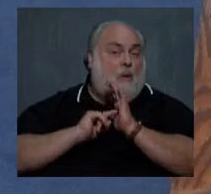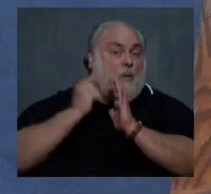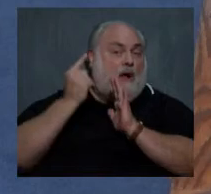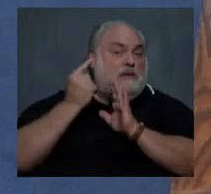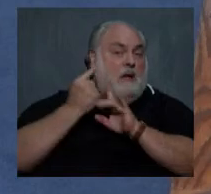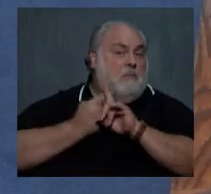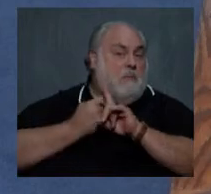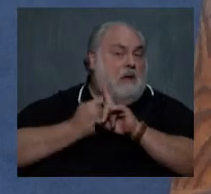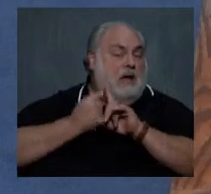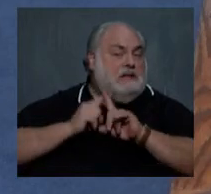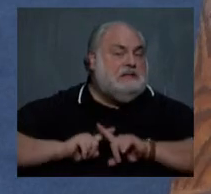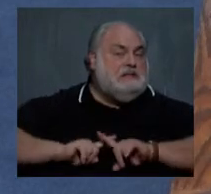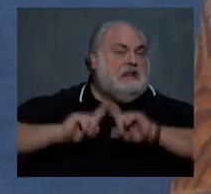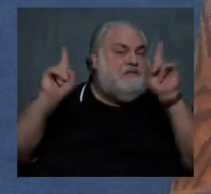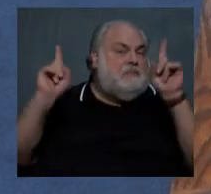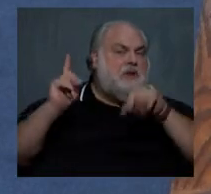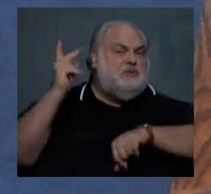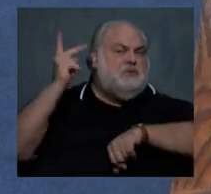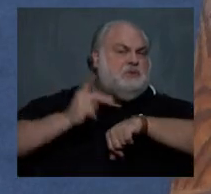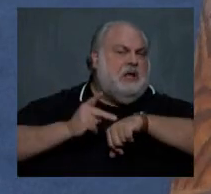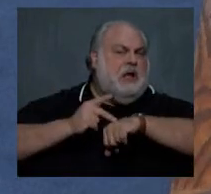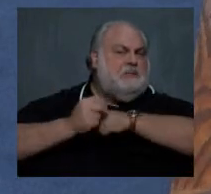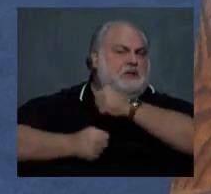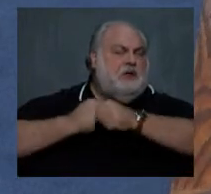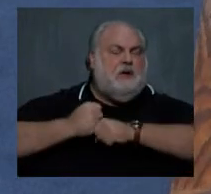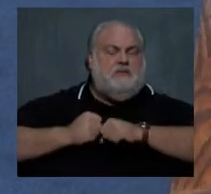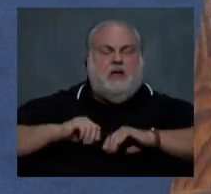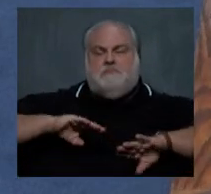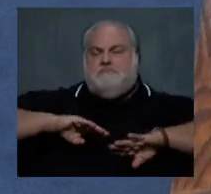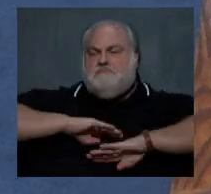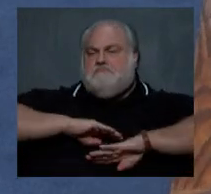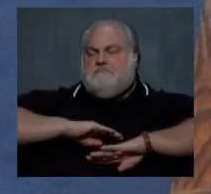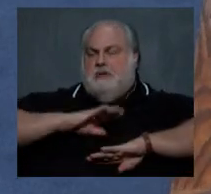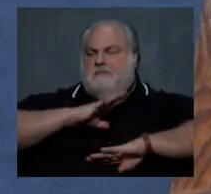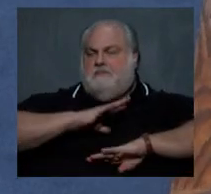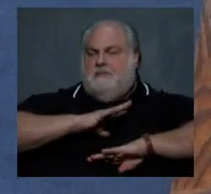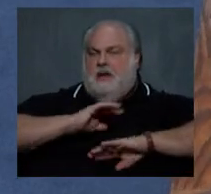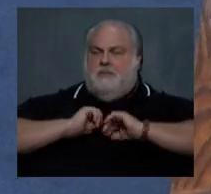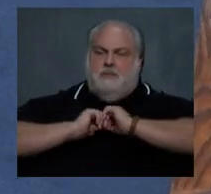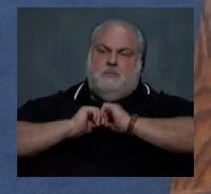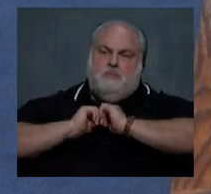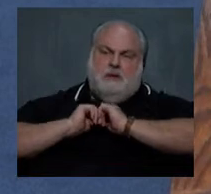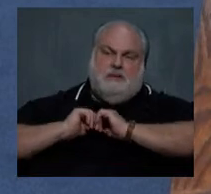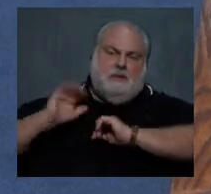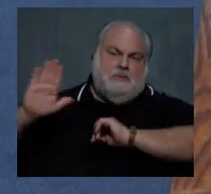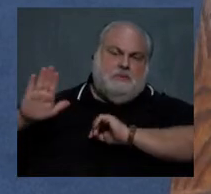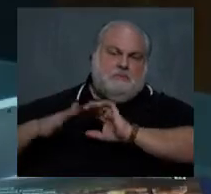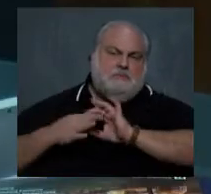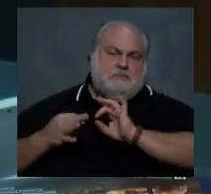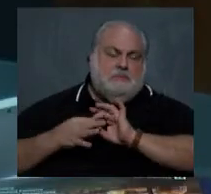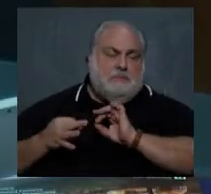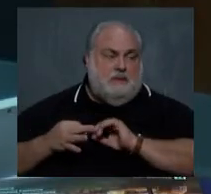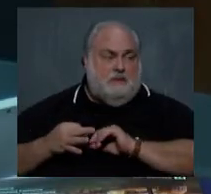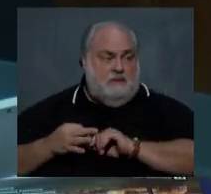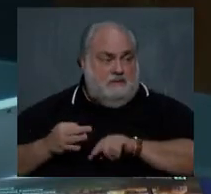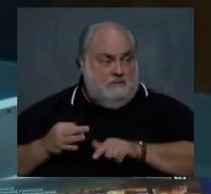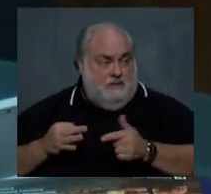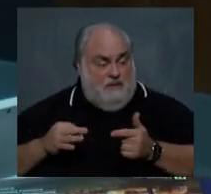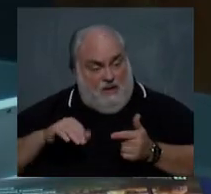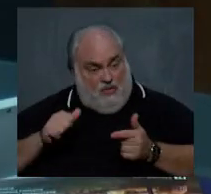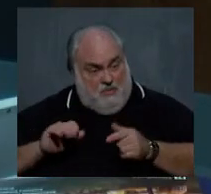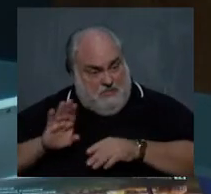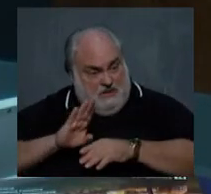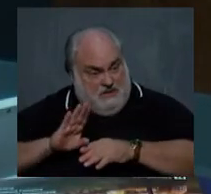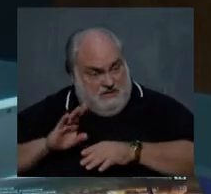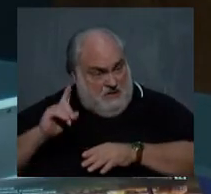type thing, that's a different story, but twice a year, they was fine with the carnival. So that was their statement. And all the other businesses okay with